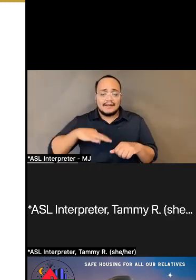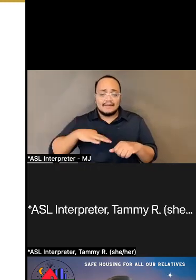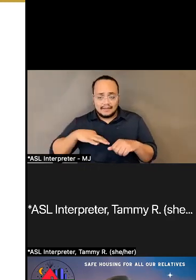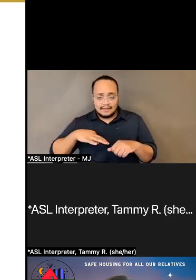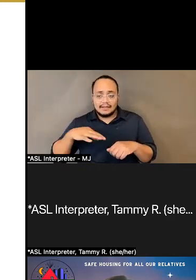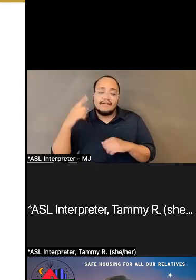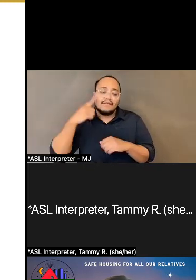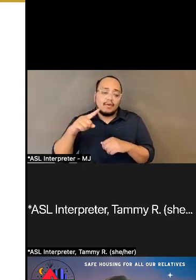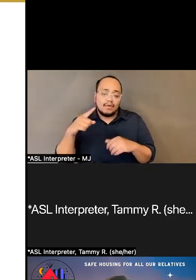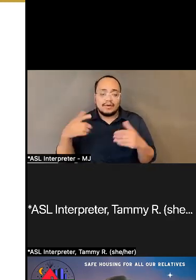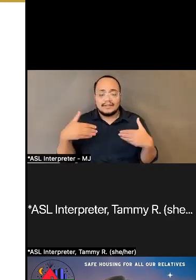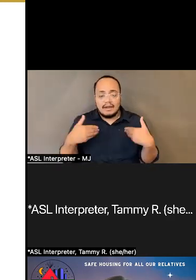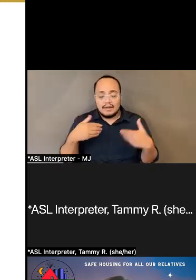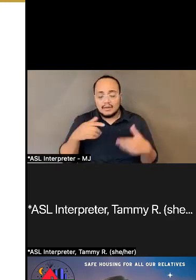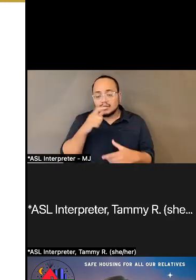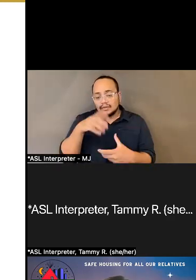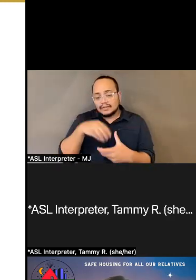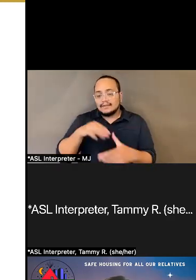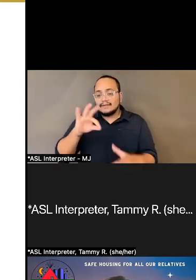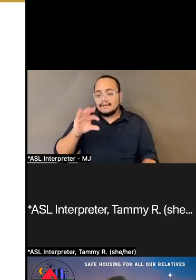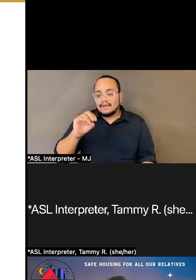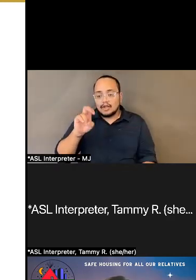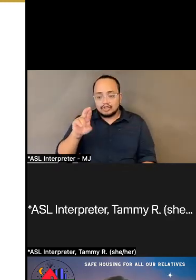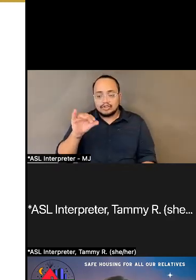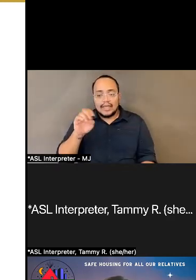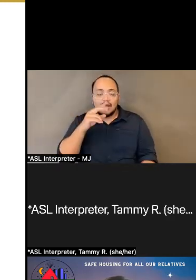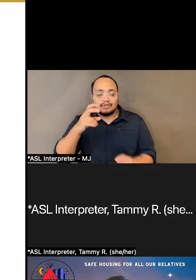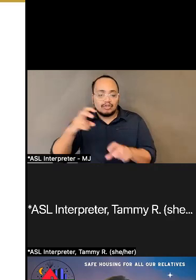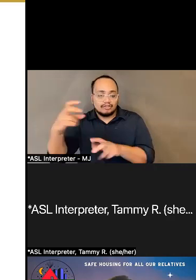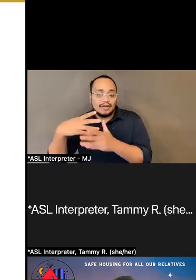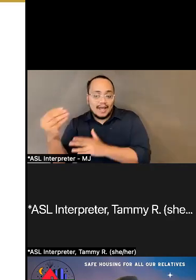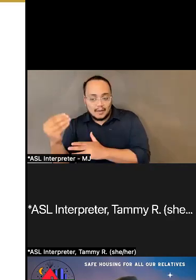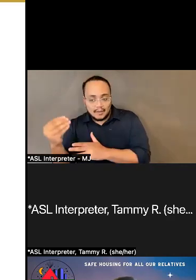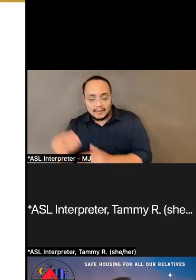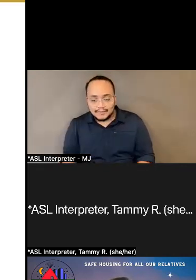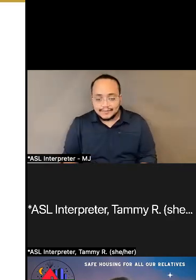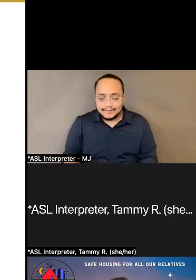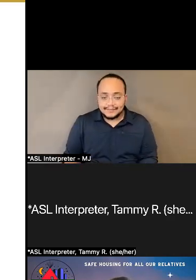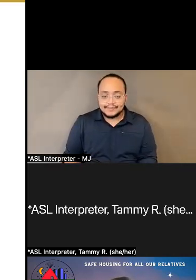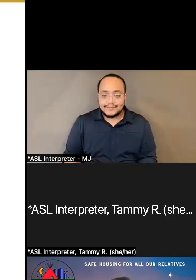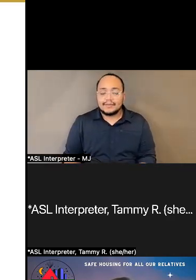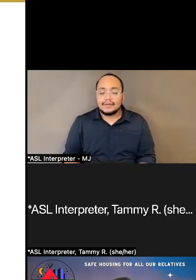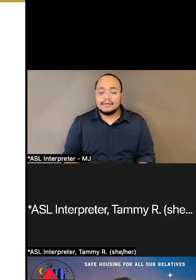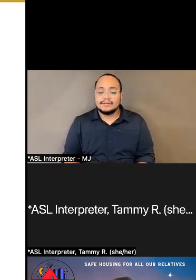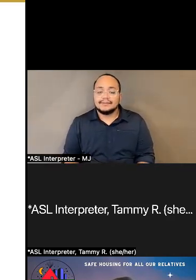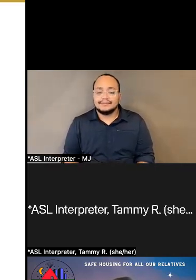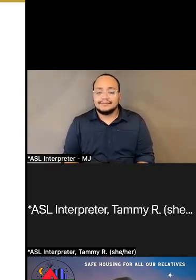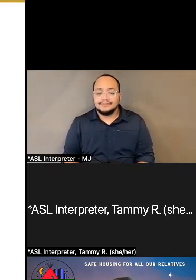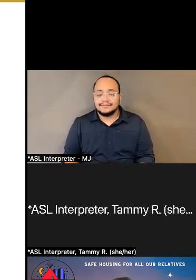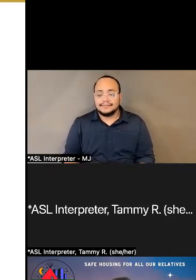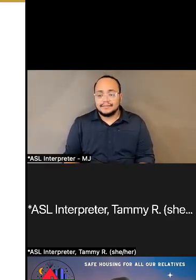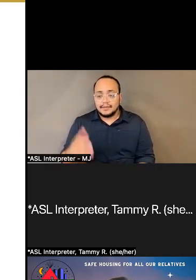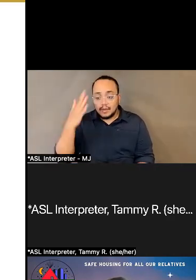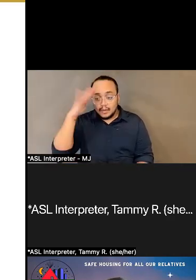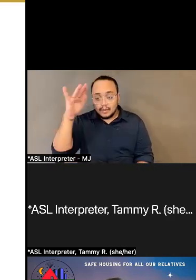to kids aging out of foster care, I think looking at law school clinics is a really good option. I don't know if anybody else has other organizations they